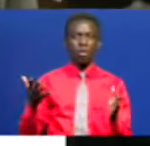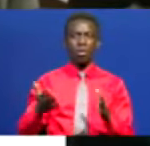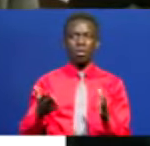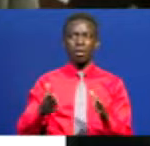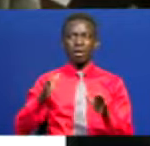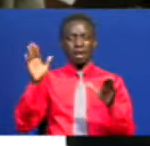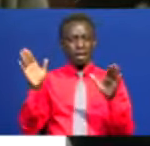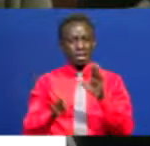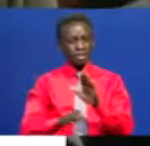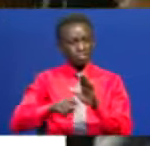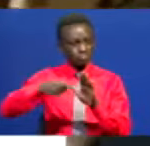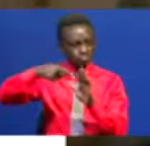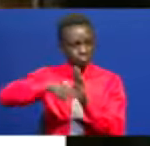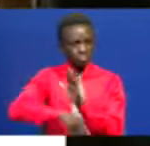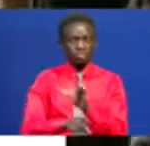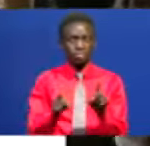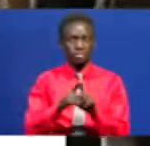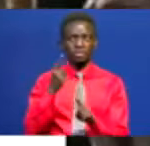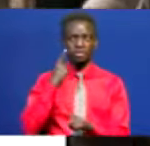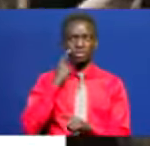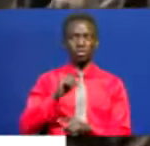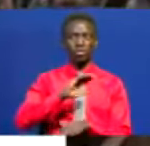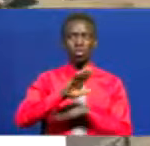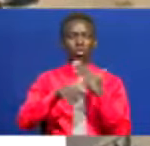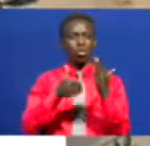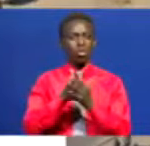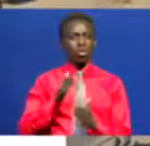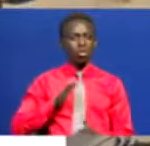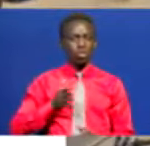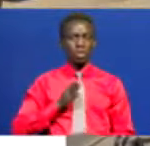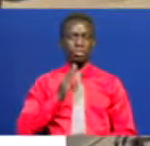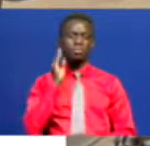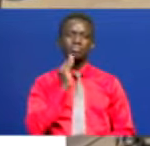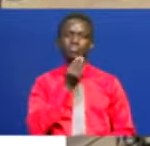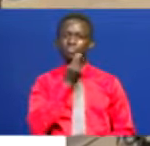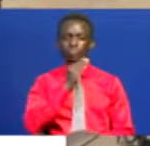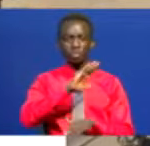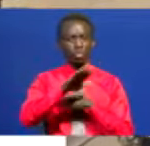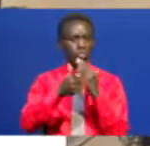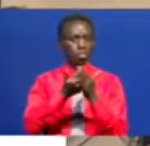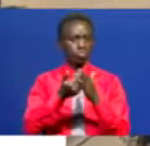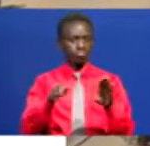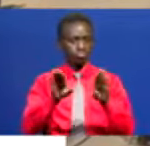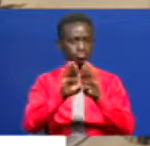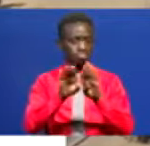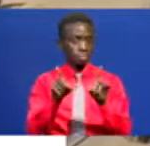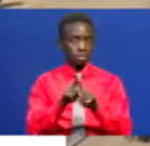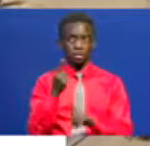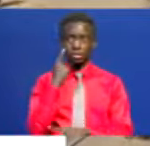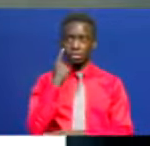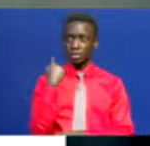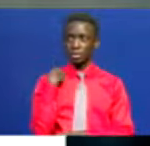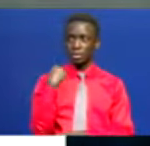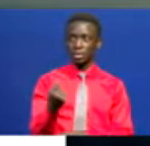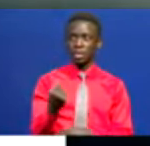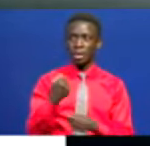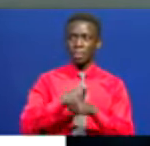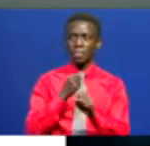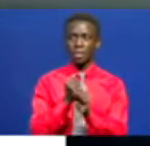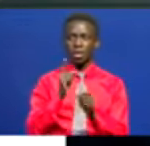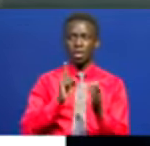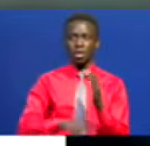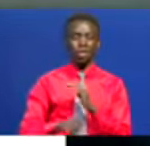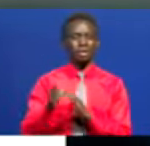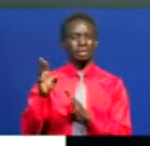government ordered all women's beauty parlors to shut down. It is the latest in a seemingly endless raft of decrees restricting